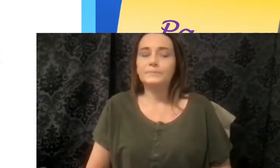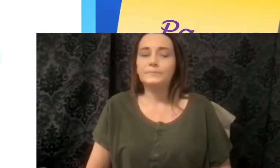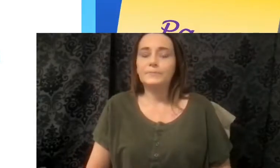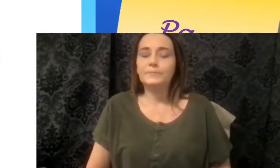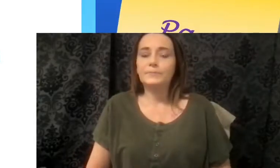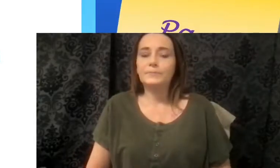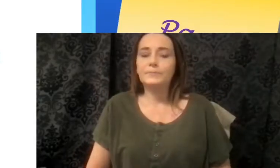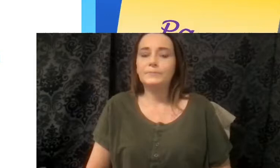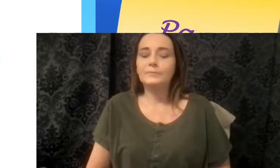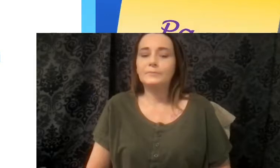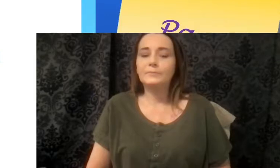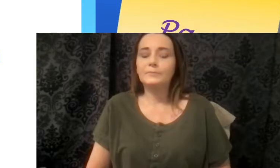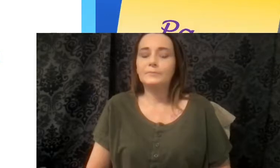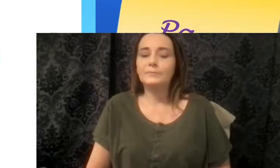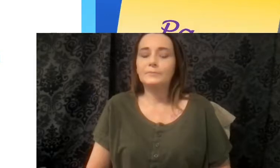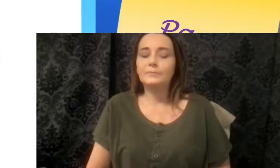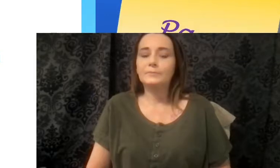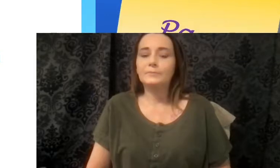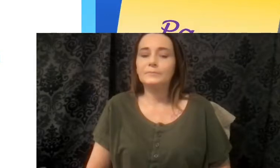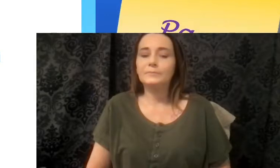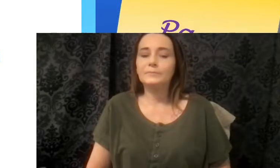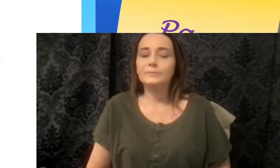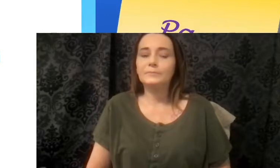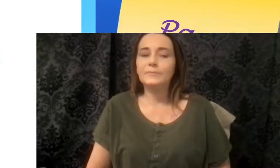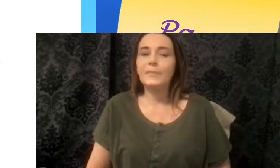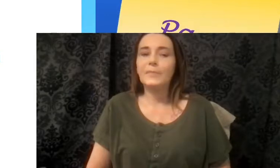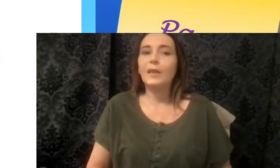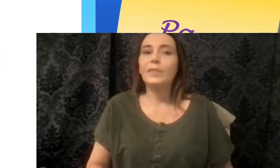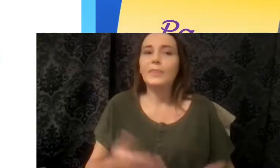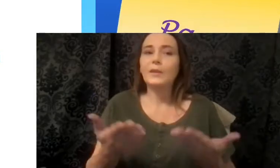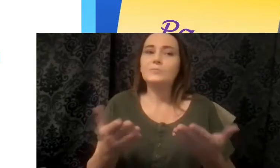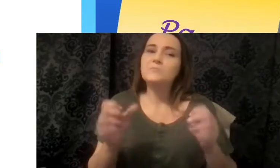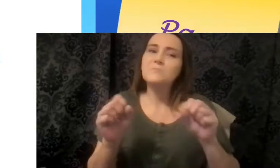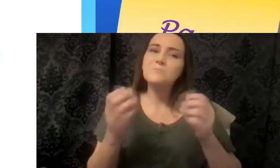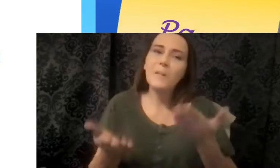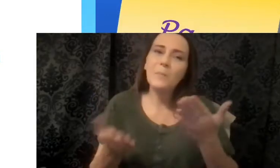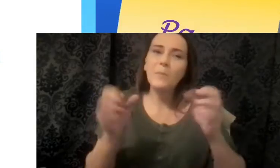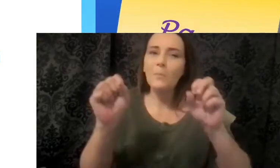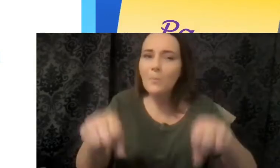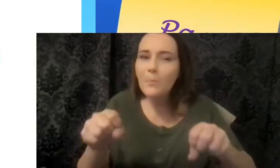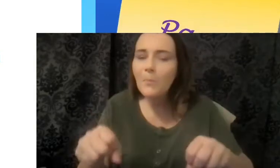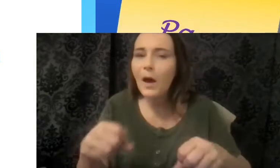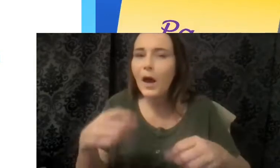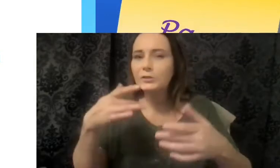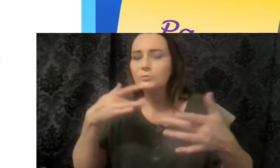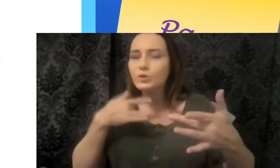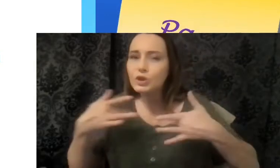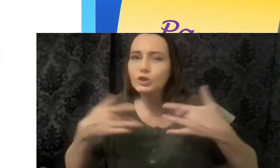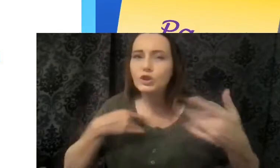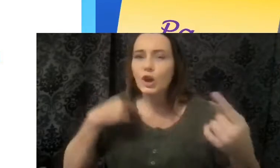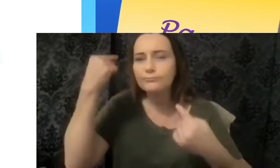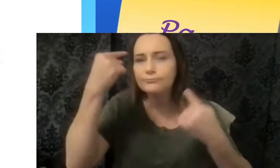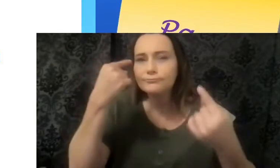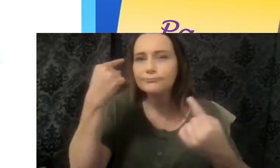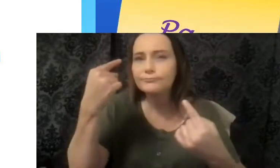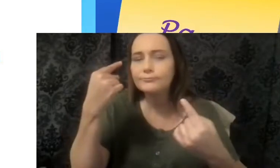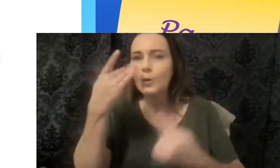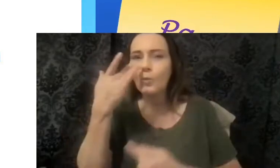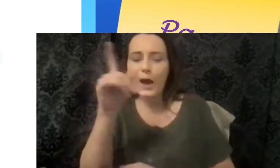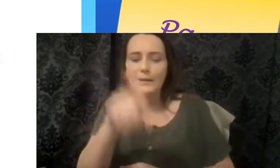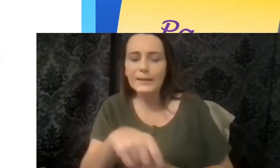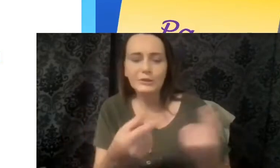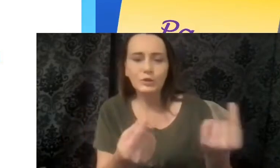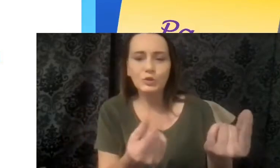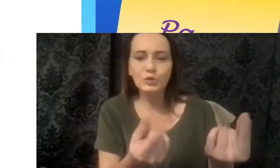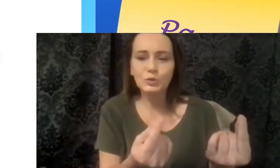possibly as far as why this is necessary to do. And taking this at face value that we don't want